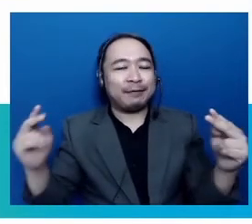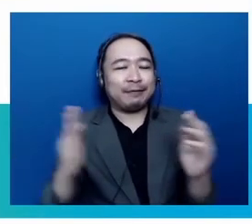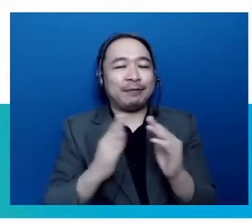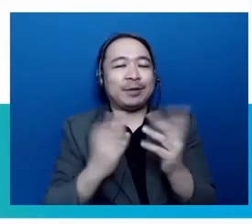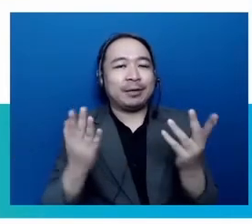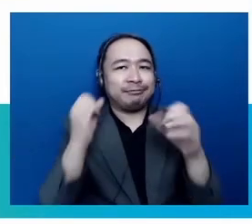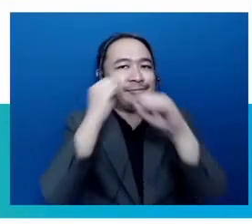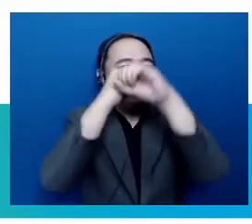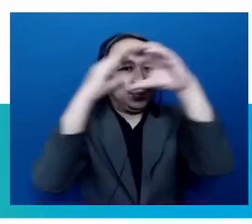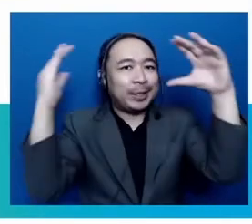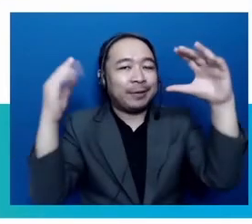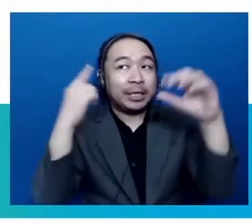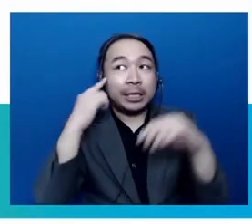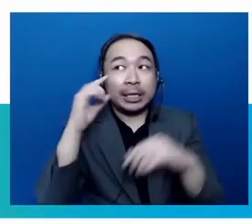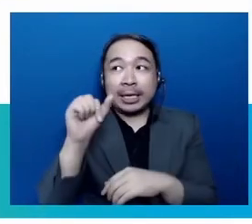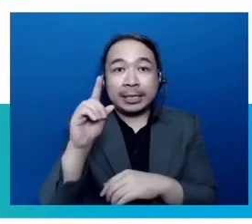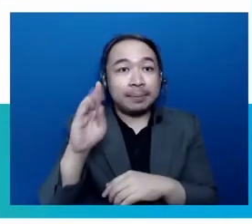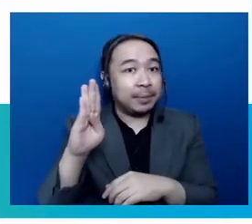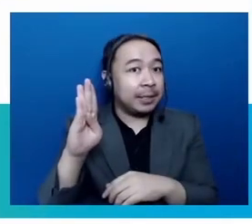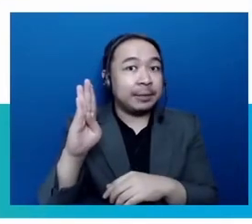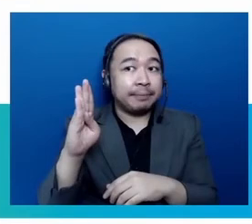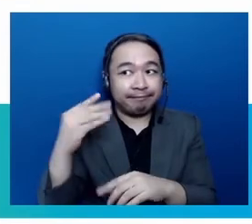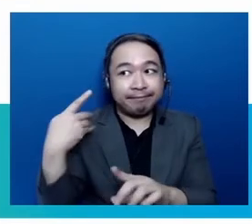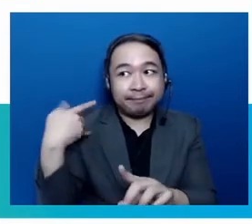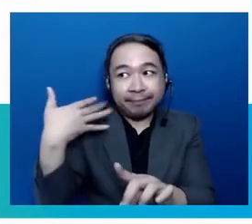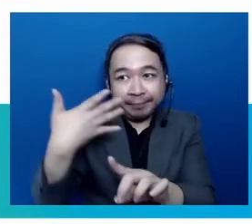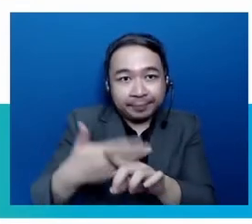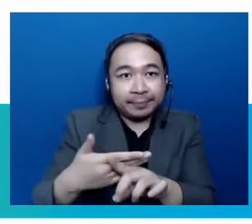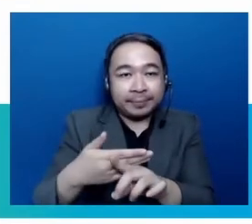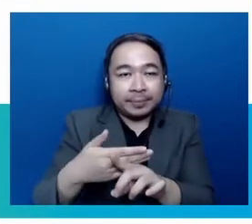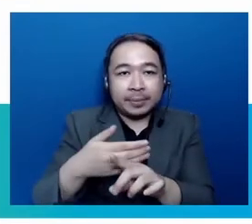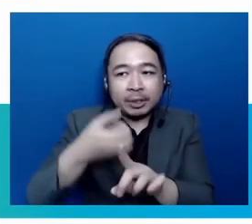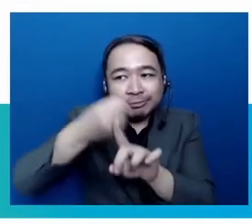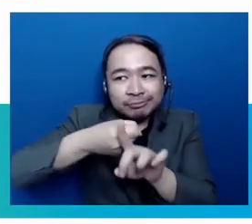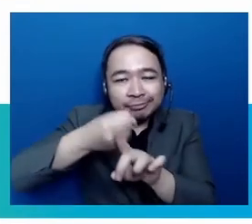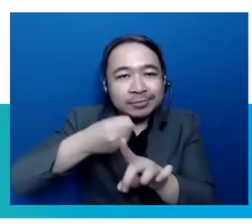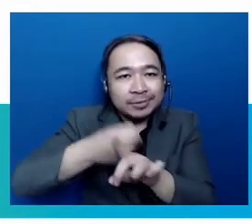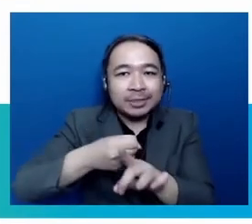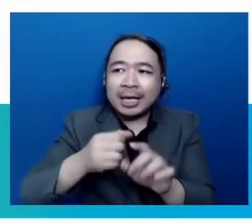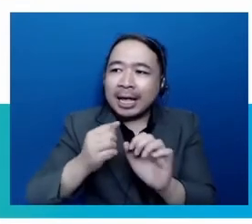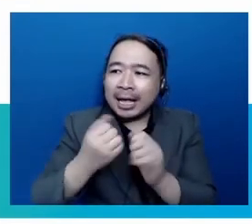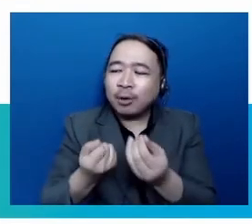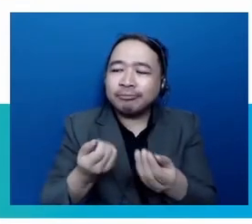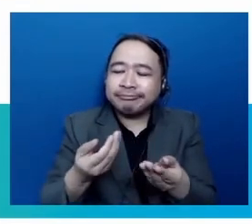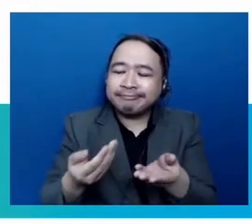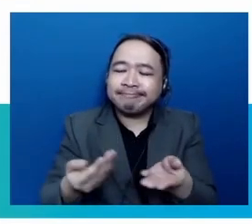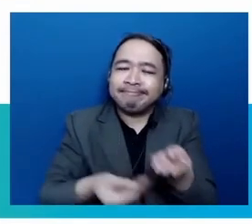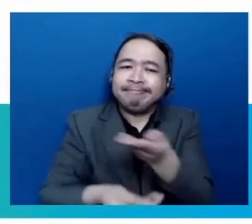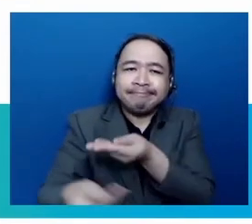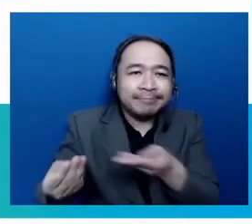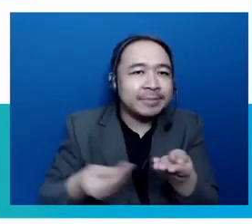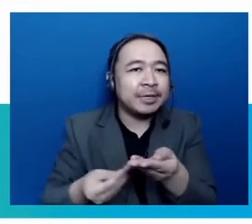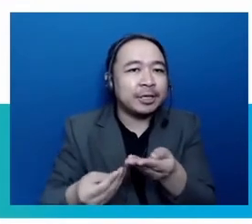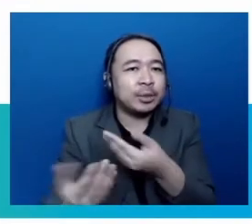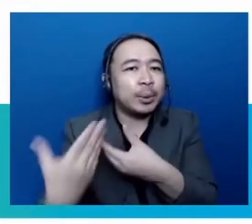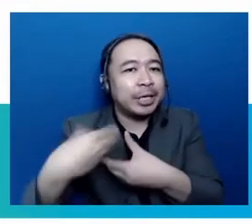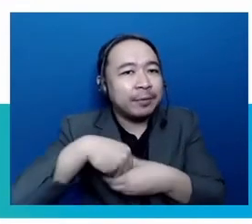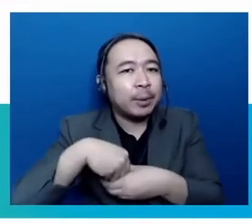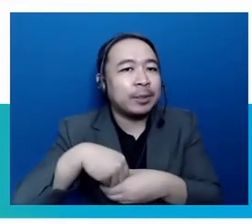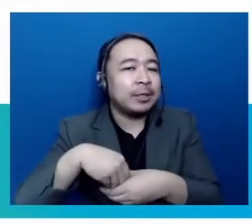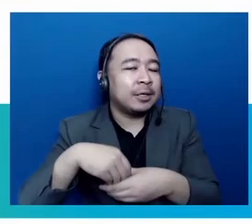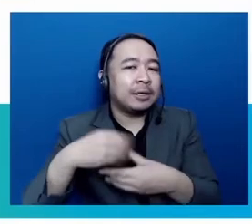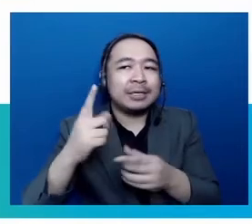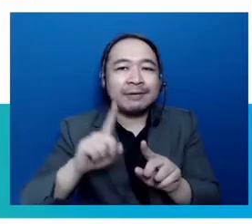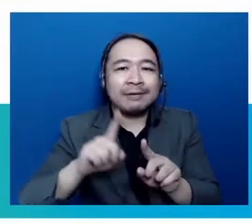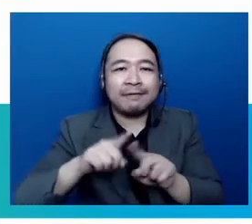really worked on getting meaningful stakeholder engagement. And, you know, we have to make sure